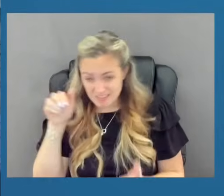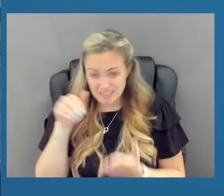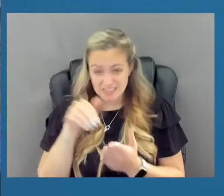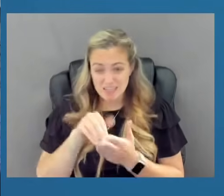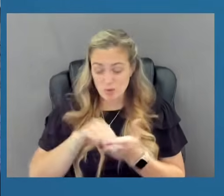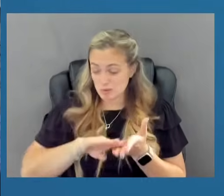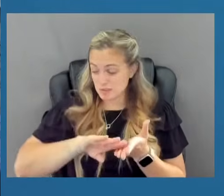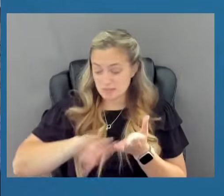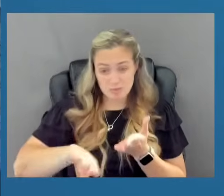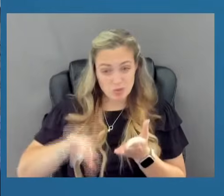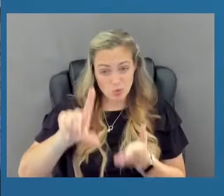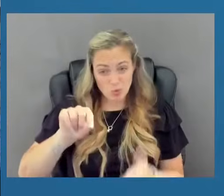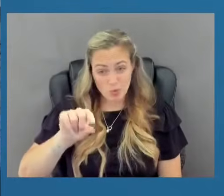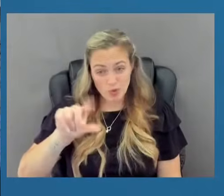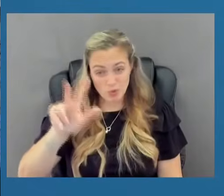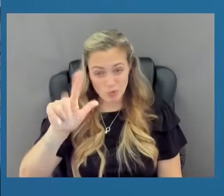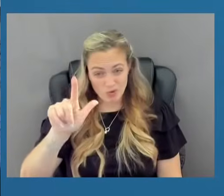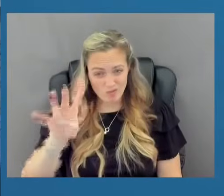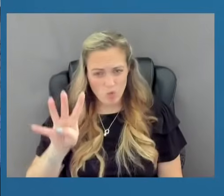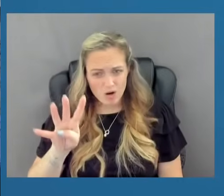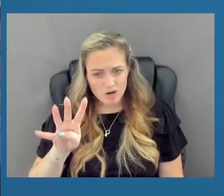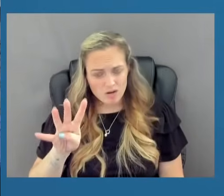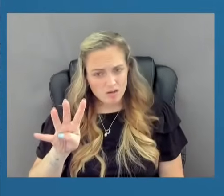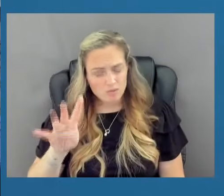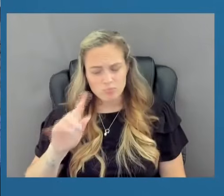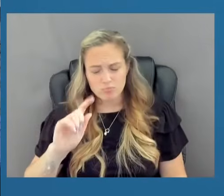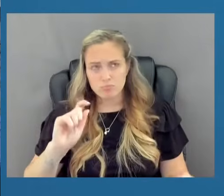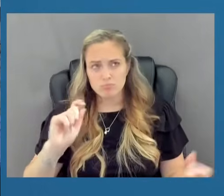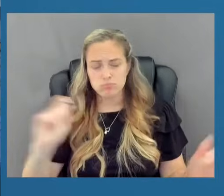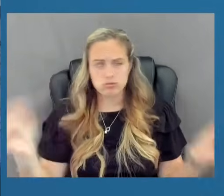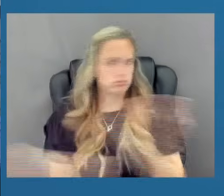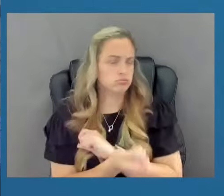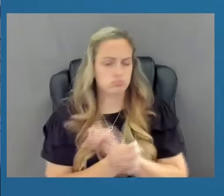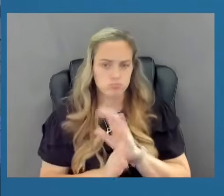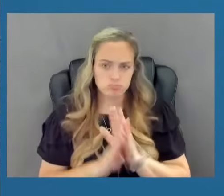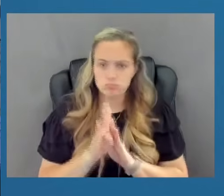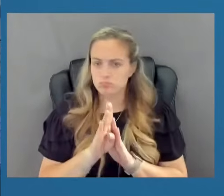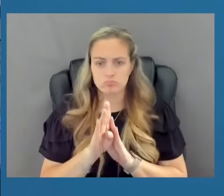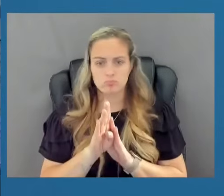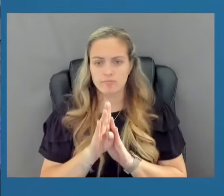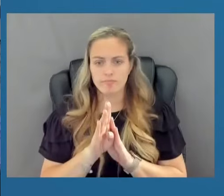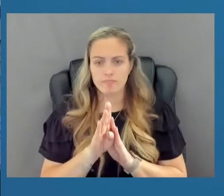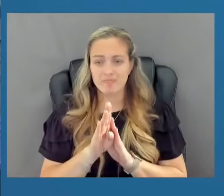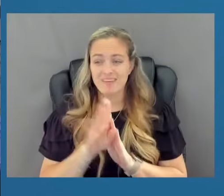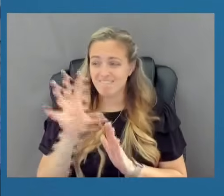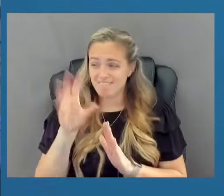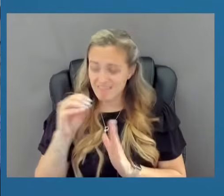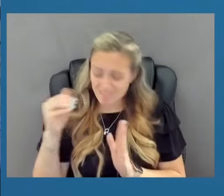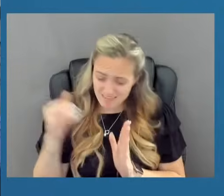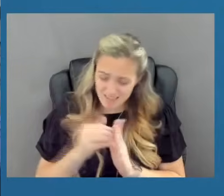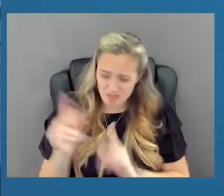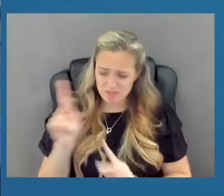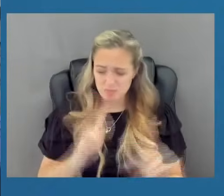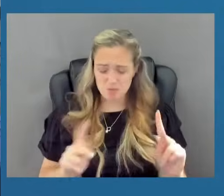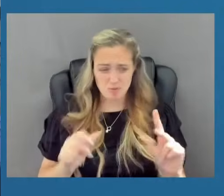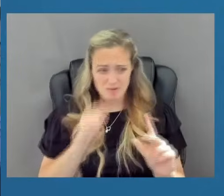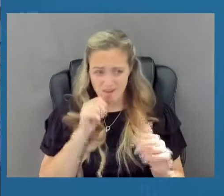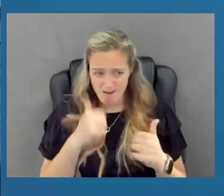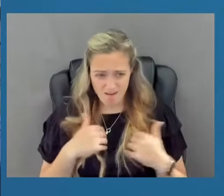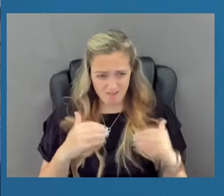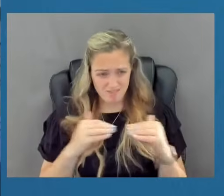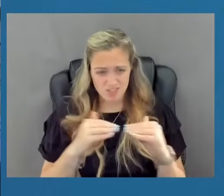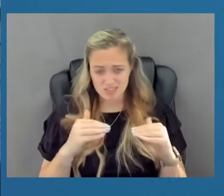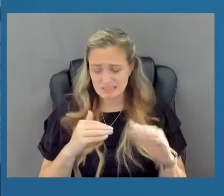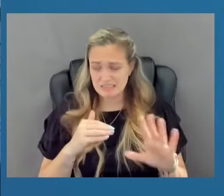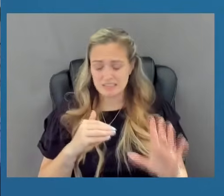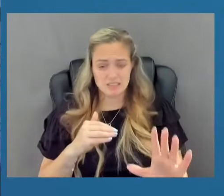dismissals in 2024. Look at that. That's 50,000 victims who did not get justice. Now, I'm sure that there